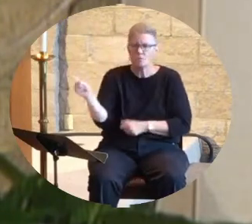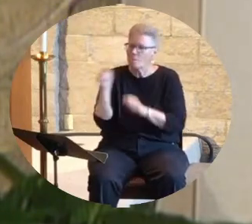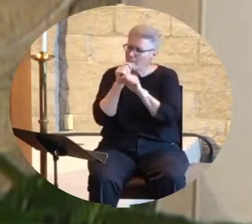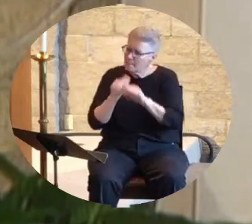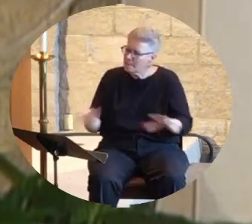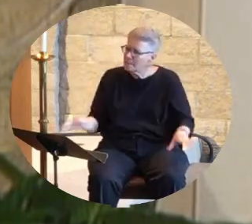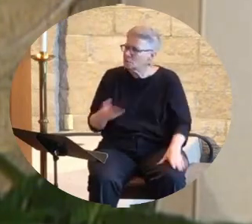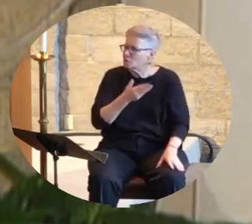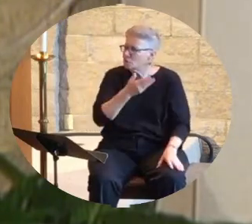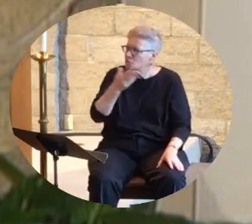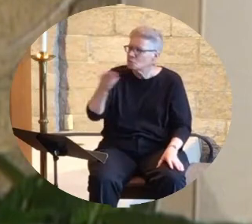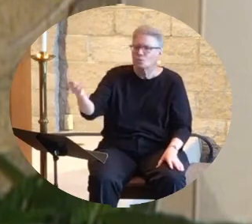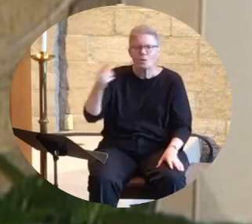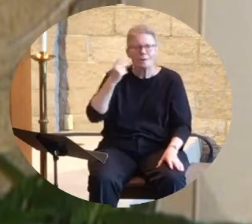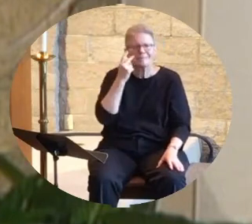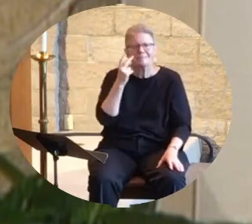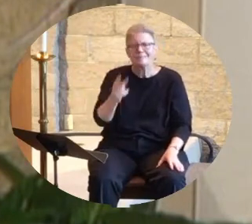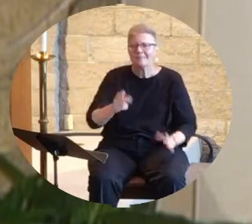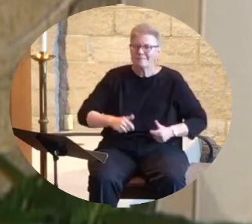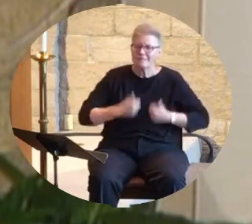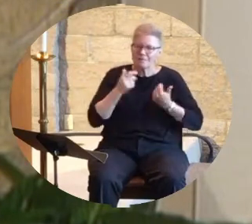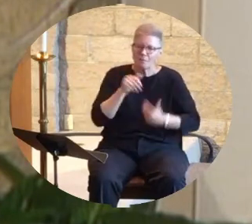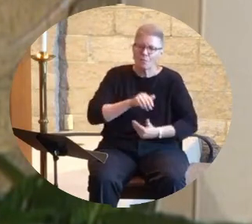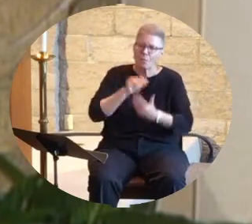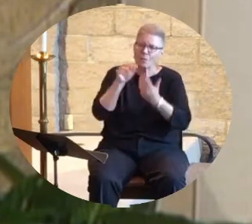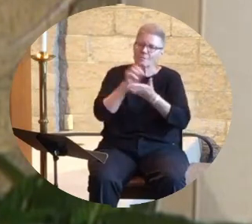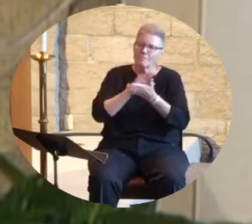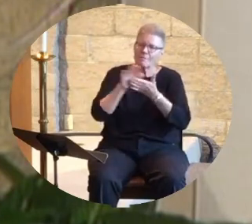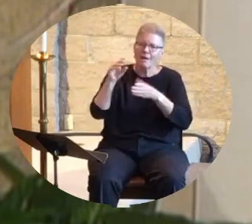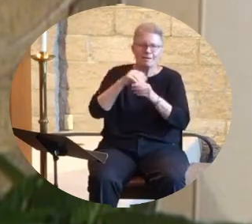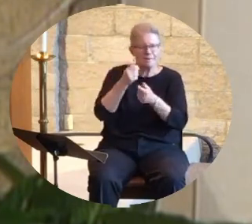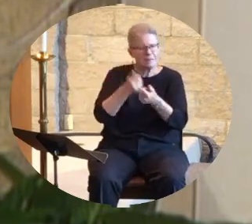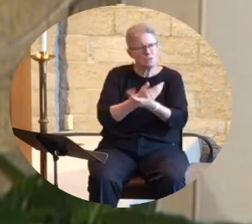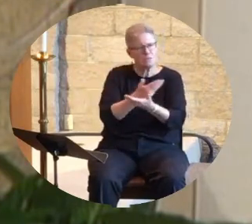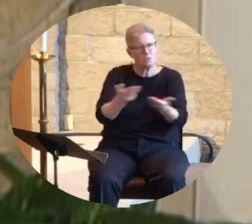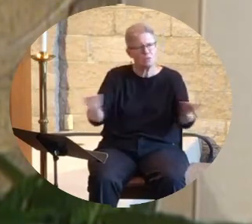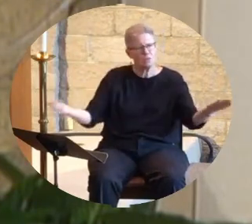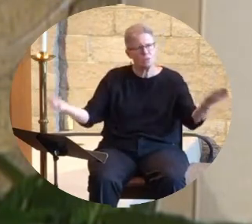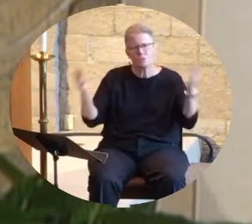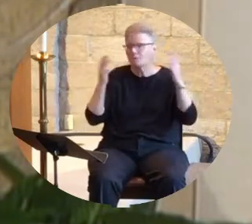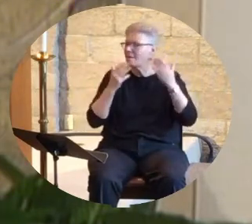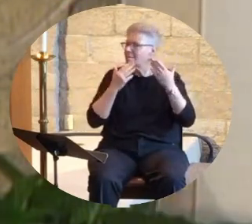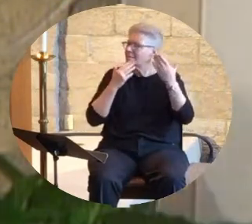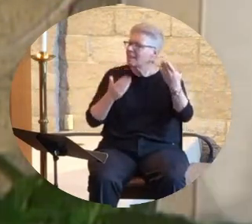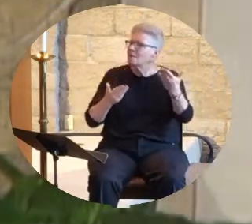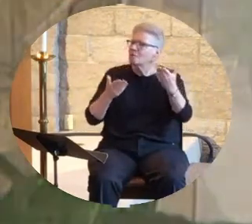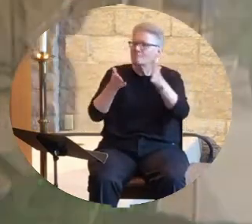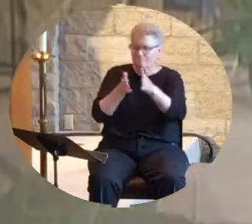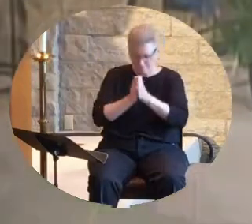you. And what a powerful 12 powers it is. And so it is. Amen.